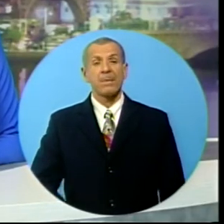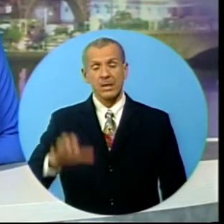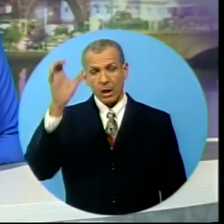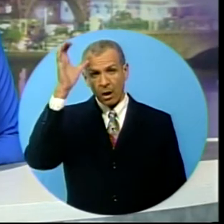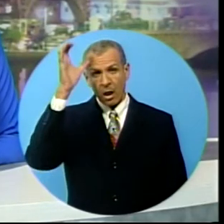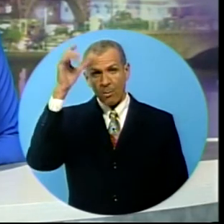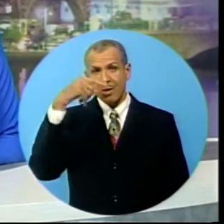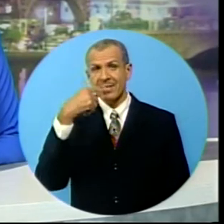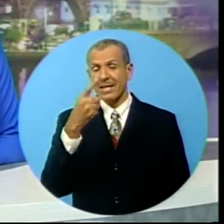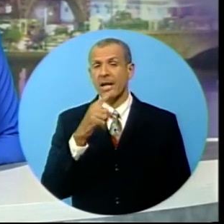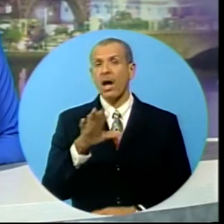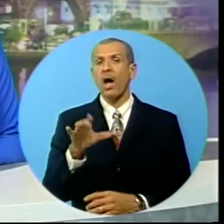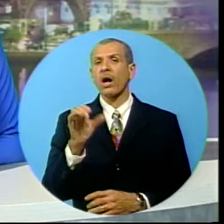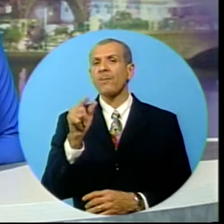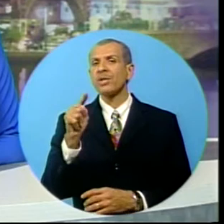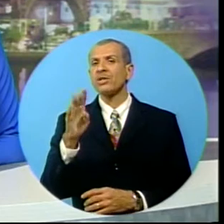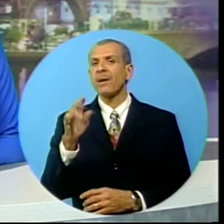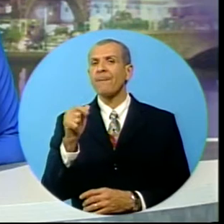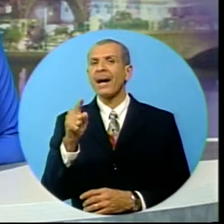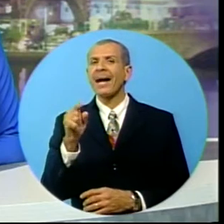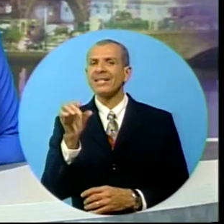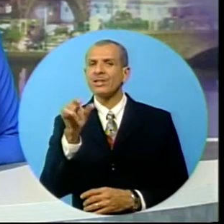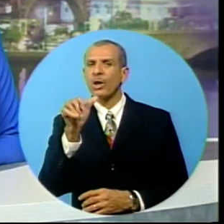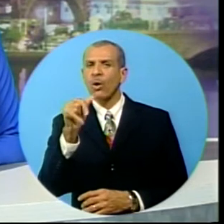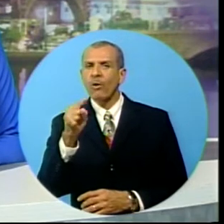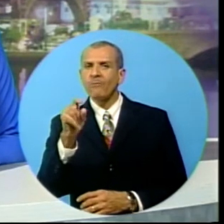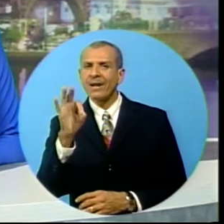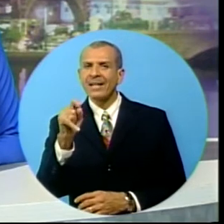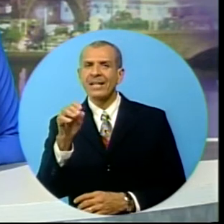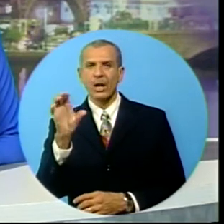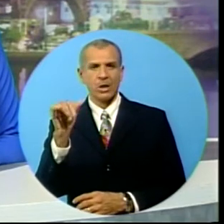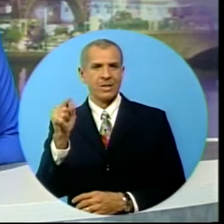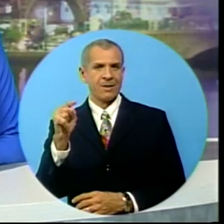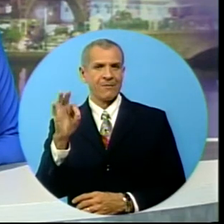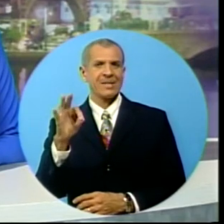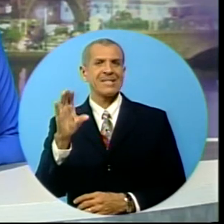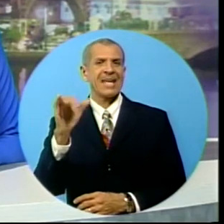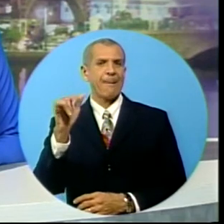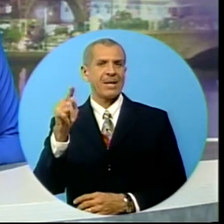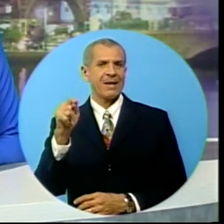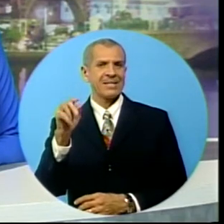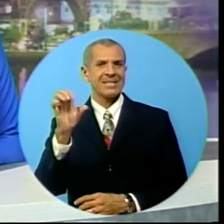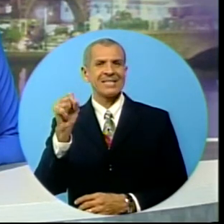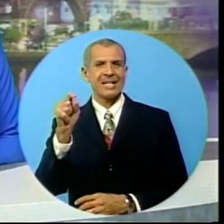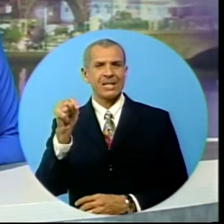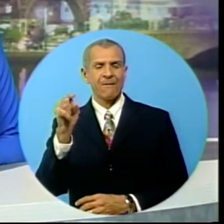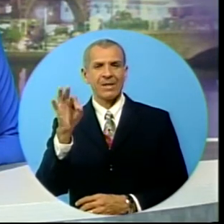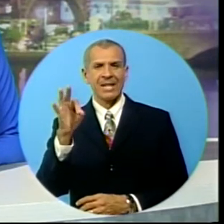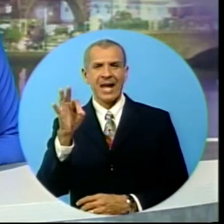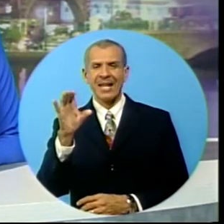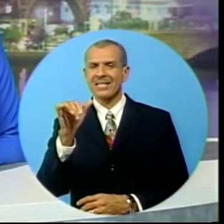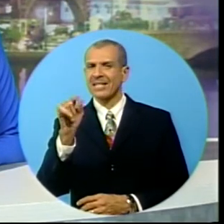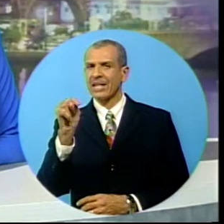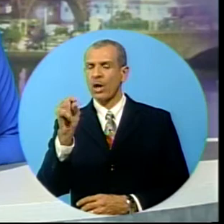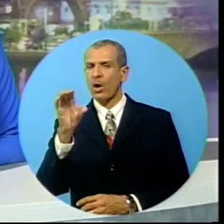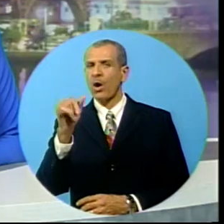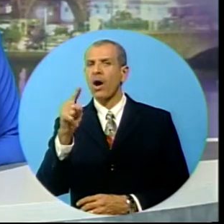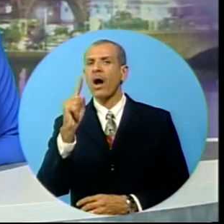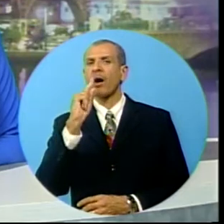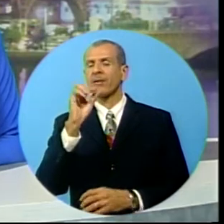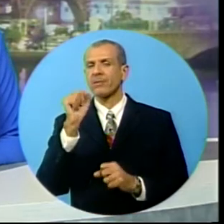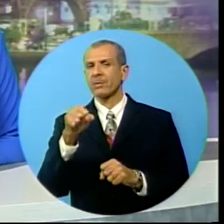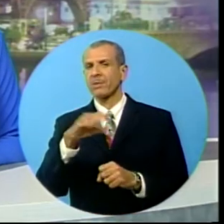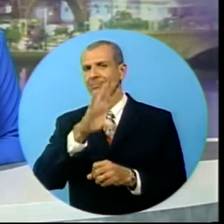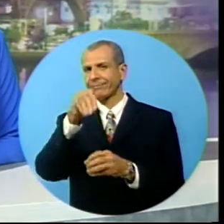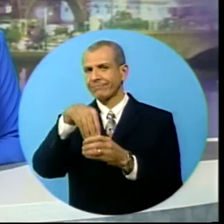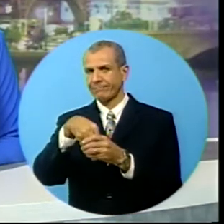Collymore says all commercial banks, Globe Finance, Consolidated Finance, Capital Finance, Signia Financial, and Citicorp are eligible to take